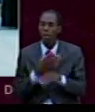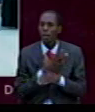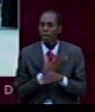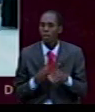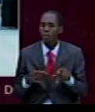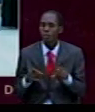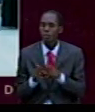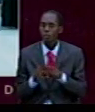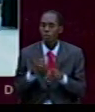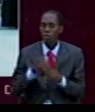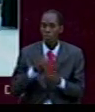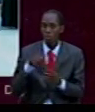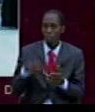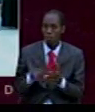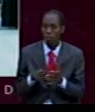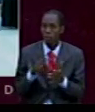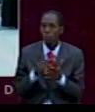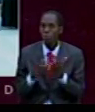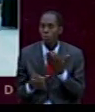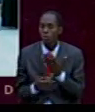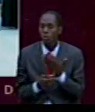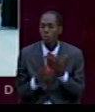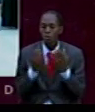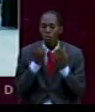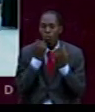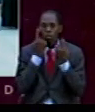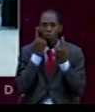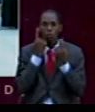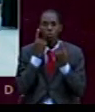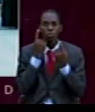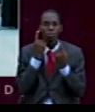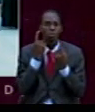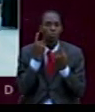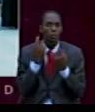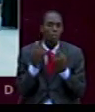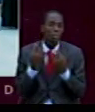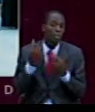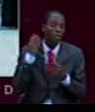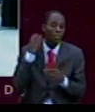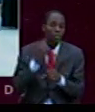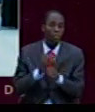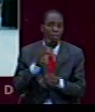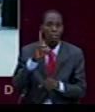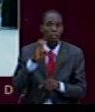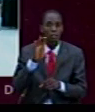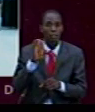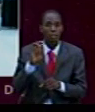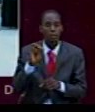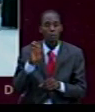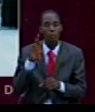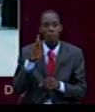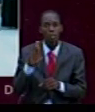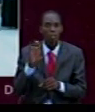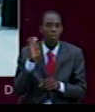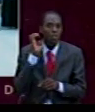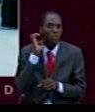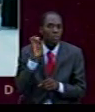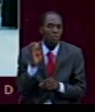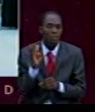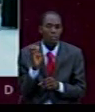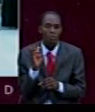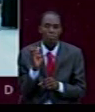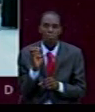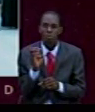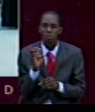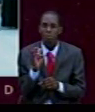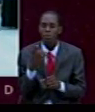program, I woke up one day, last year, December. When I woke up, I have rashes all over my body. The thing